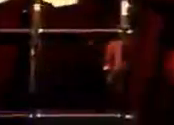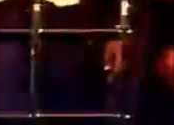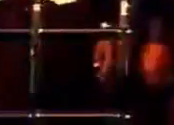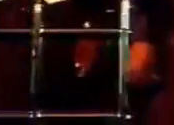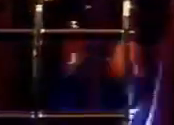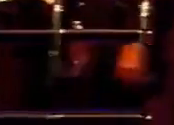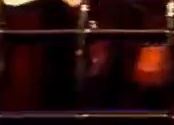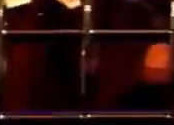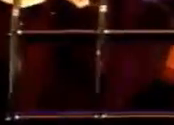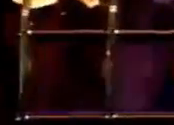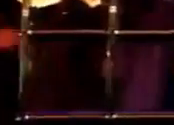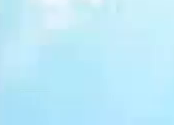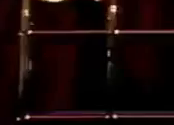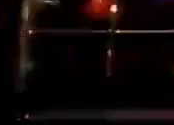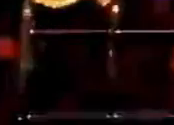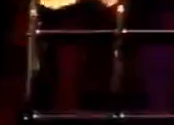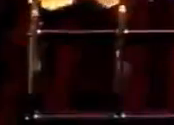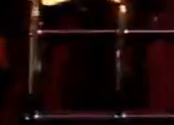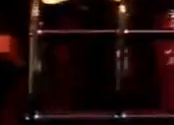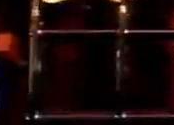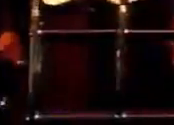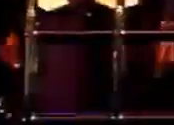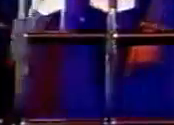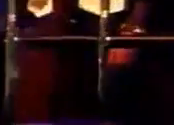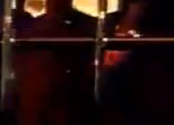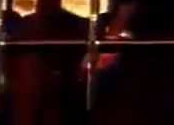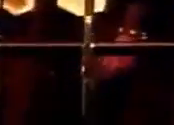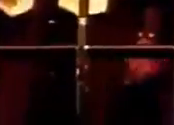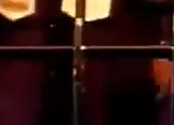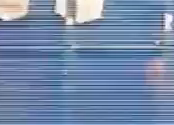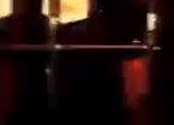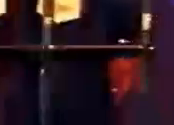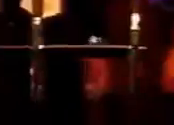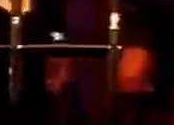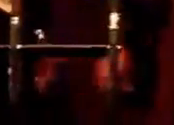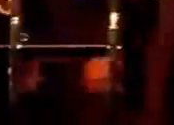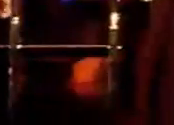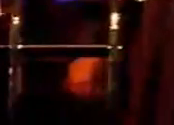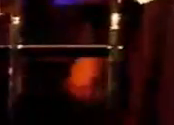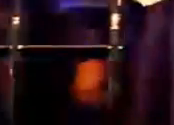Oh,